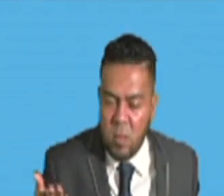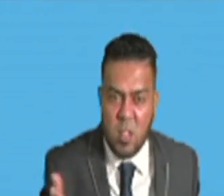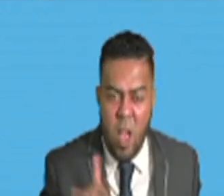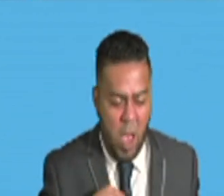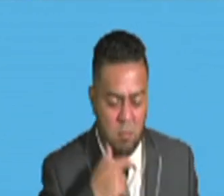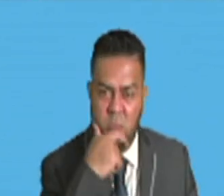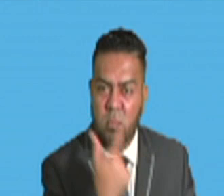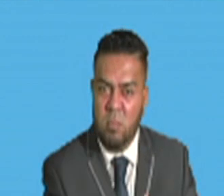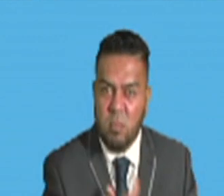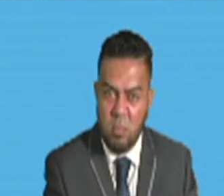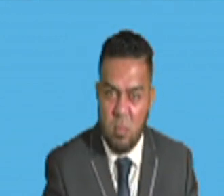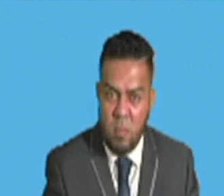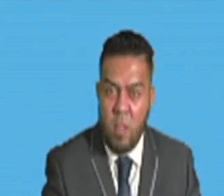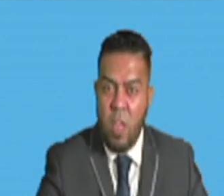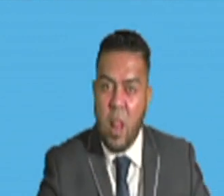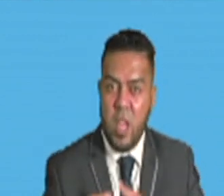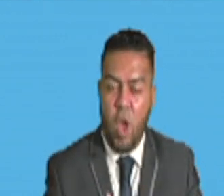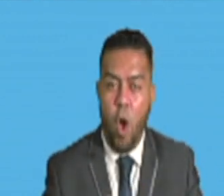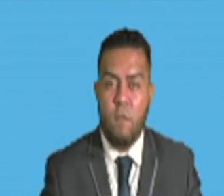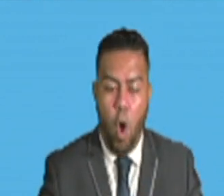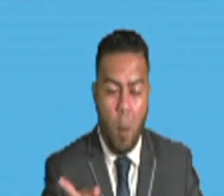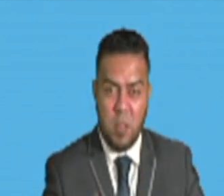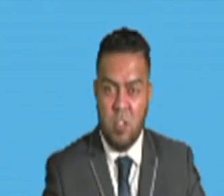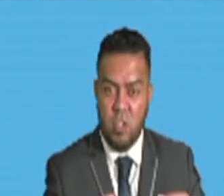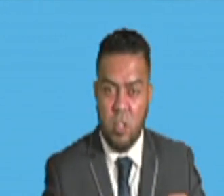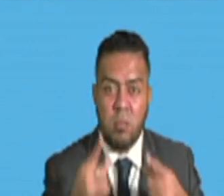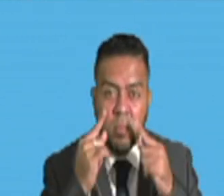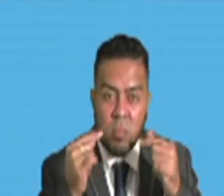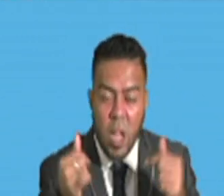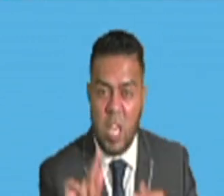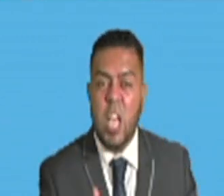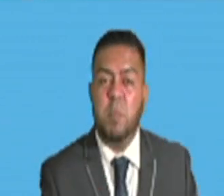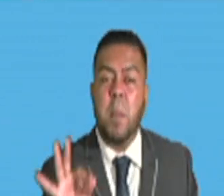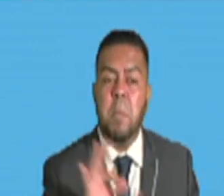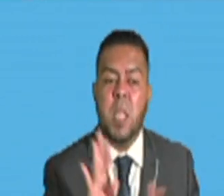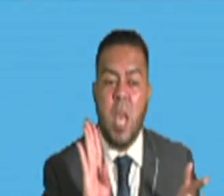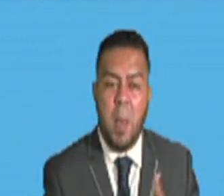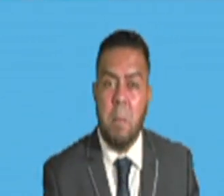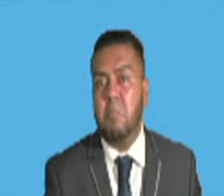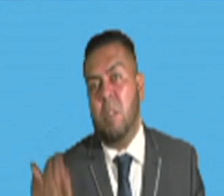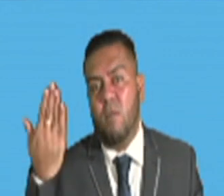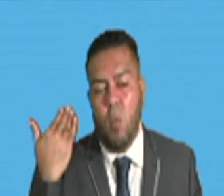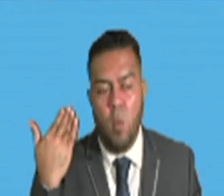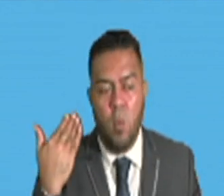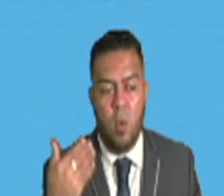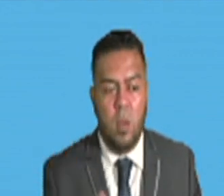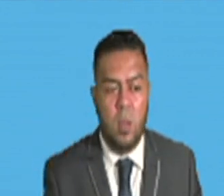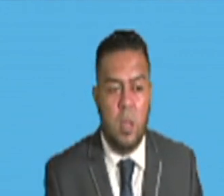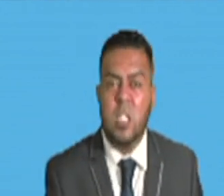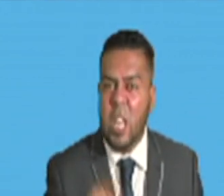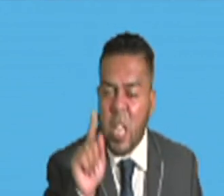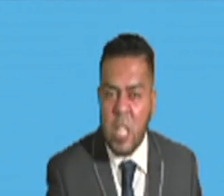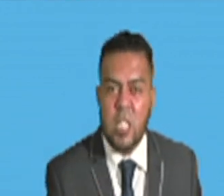astounded by the Leader of Opposition's rationale for not speaking against this. He has been the Prime Minister of Fiji. He's actually a seasoned